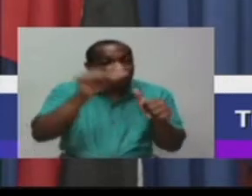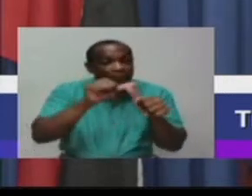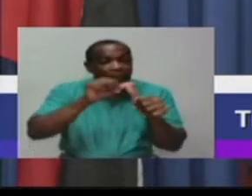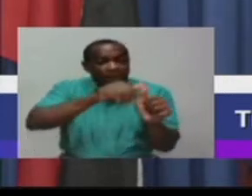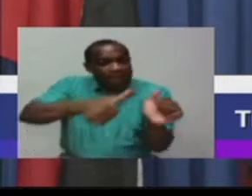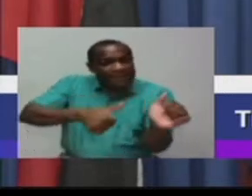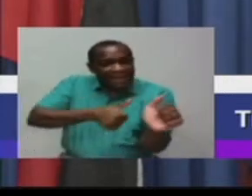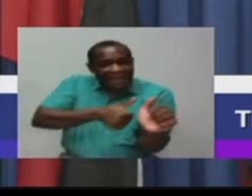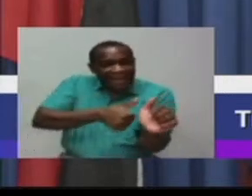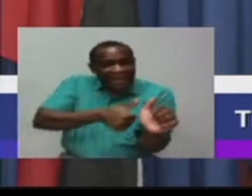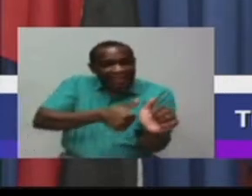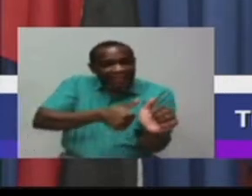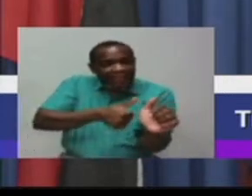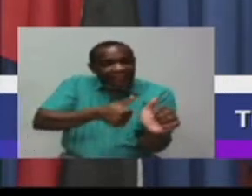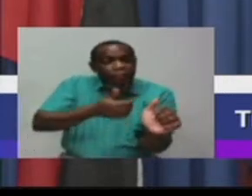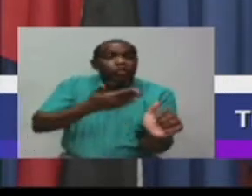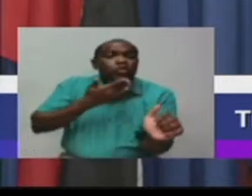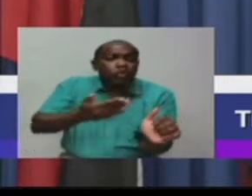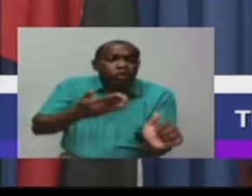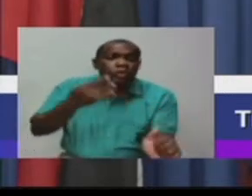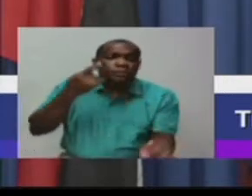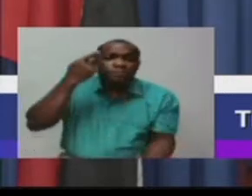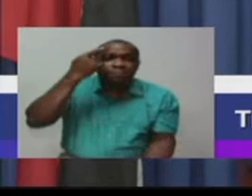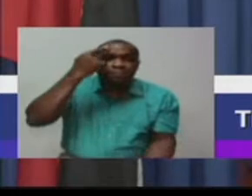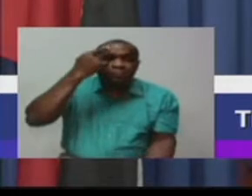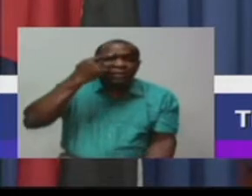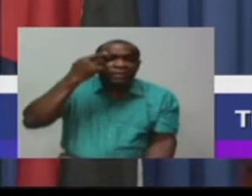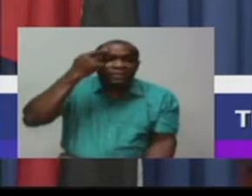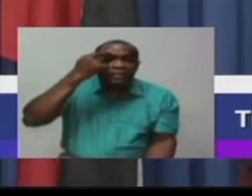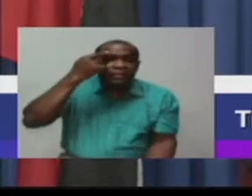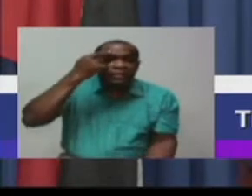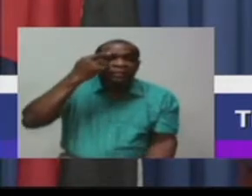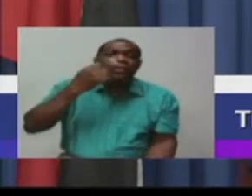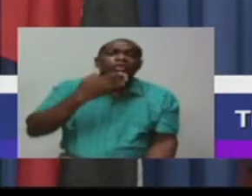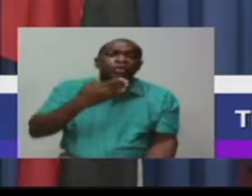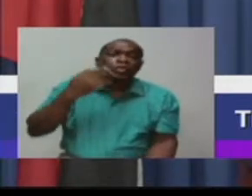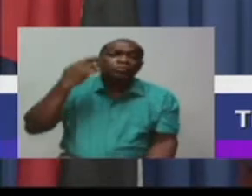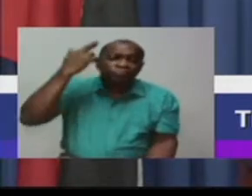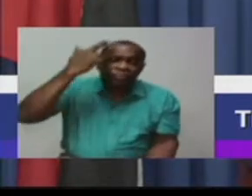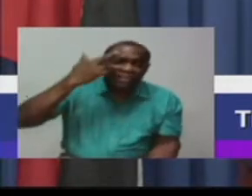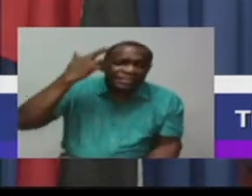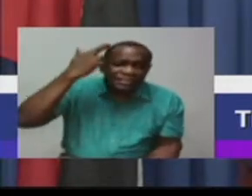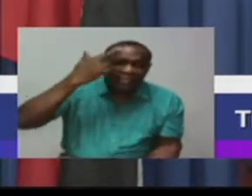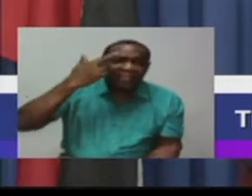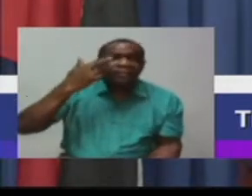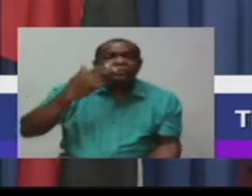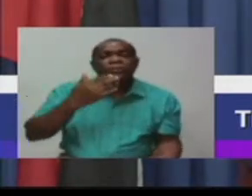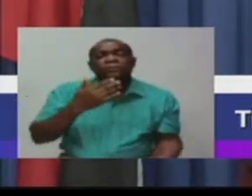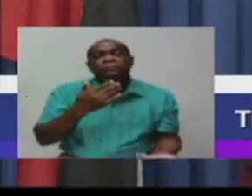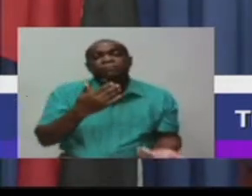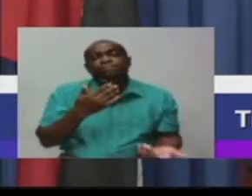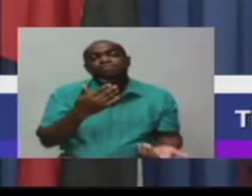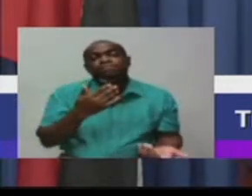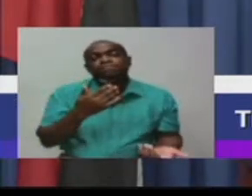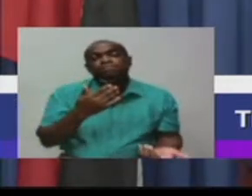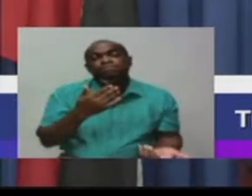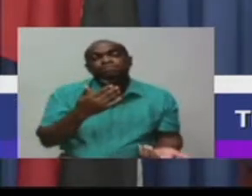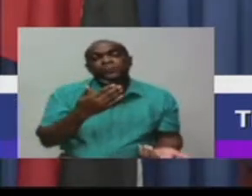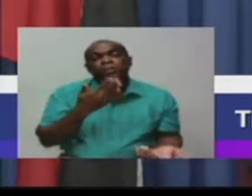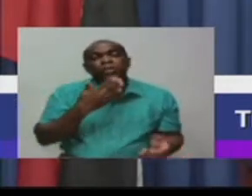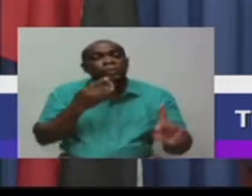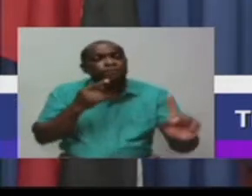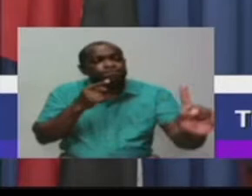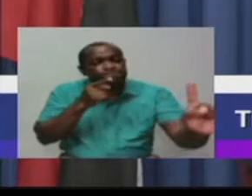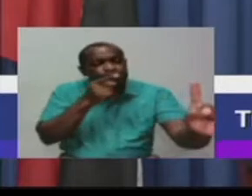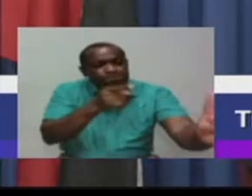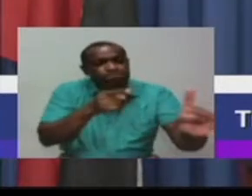explanation we're having and reasons to not do it, the alternative is to encourage a situation where